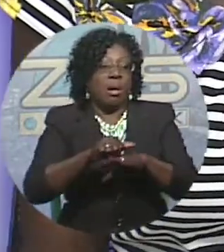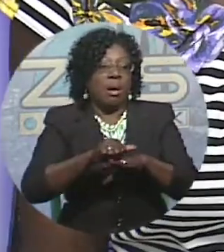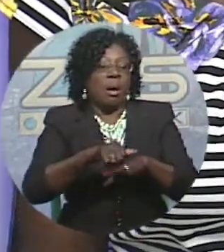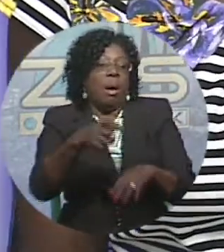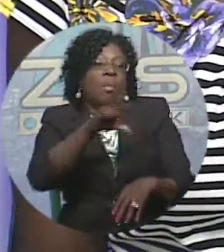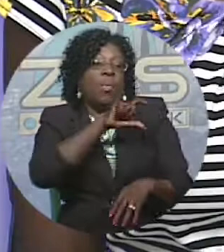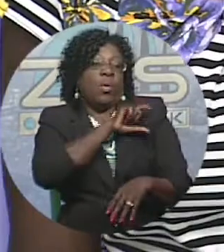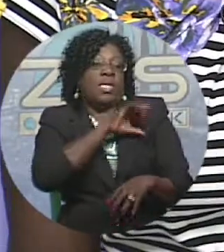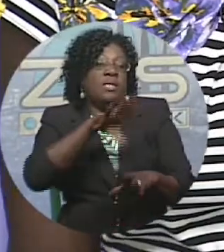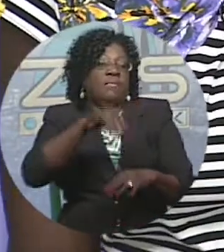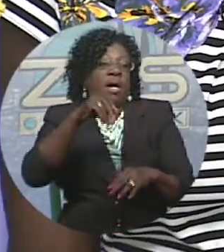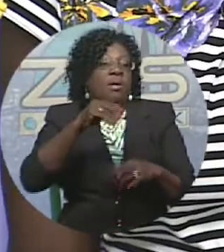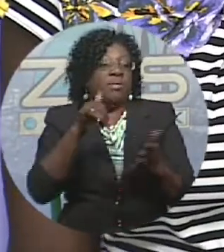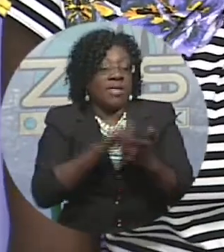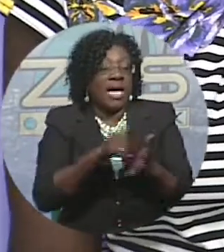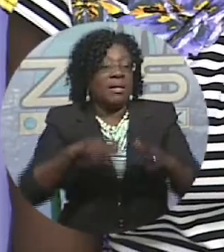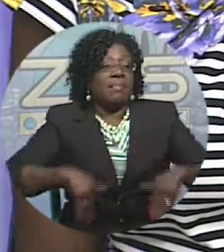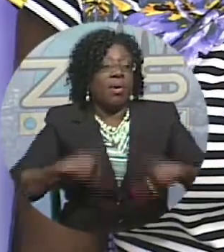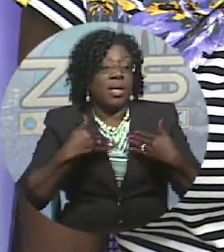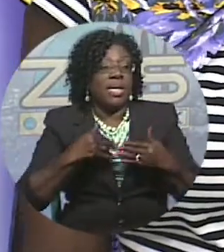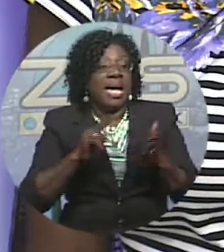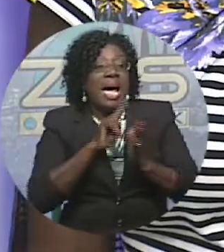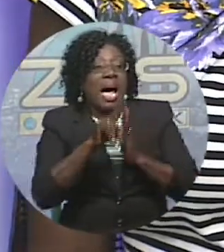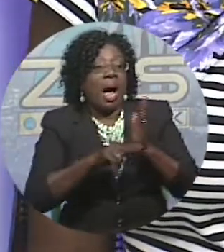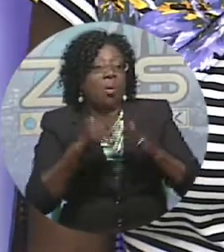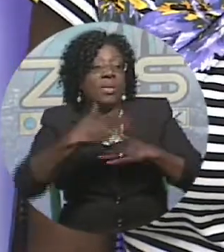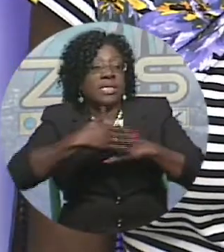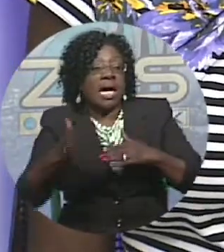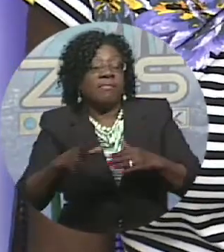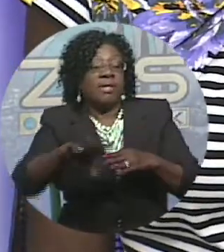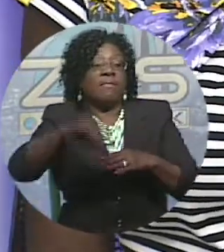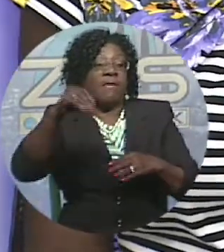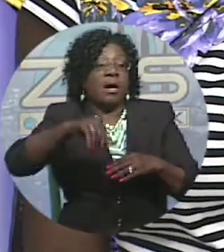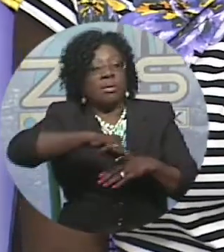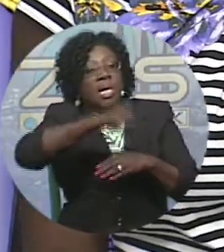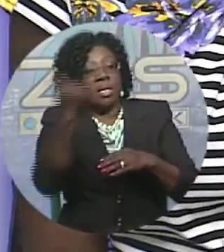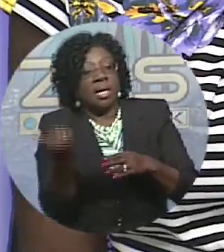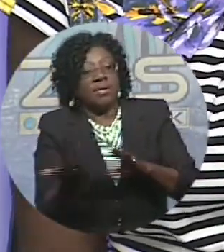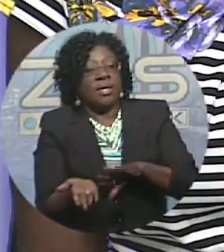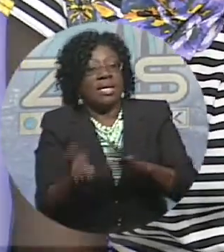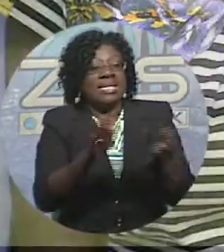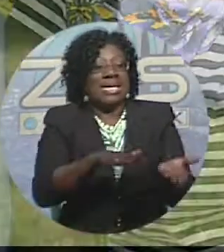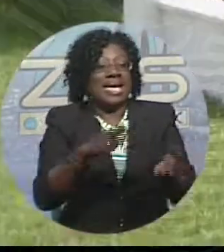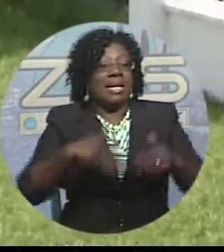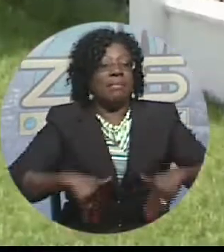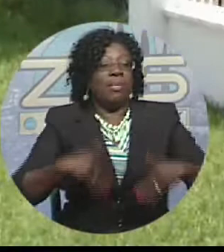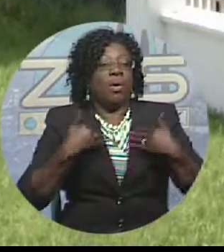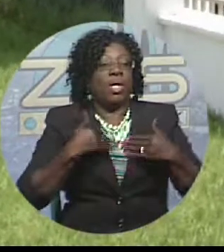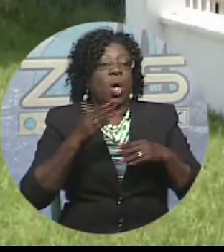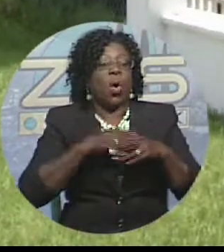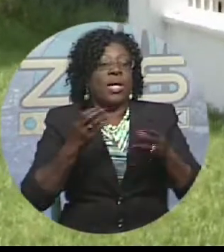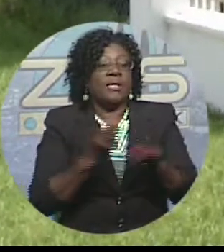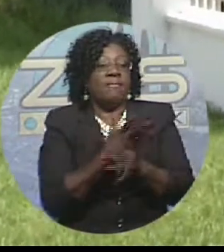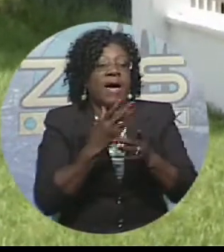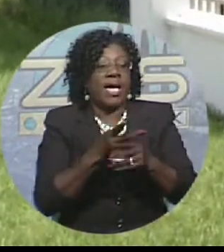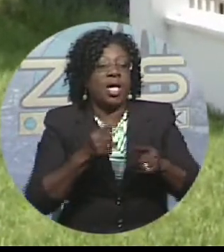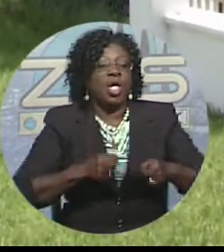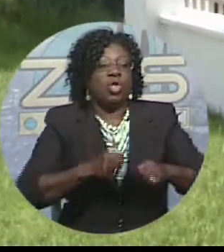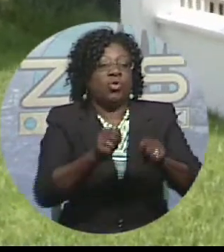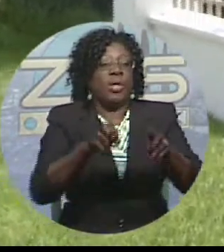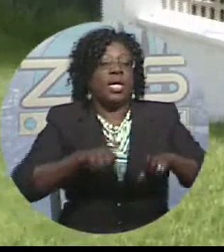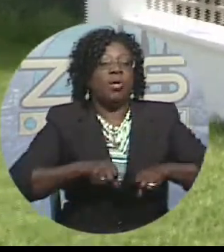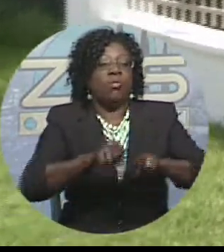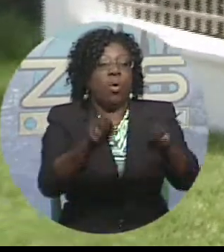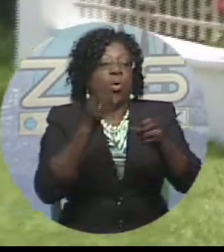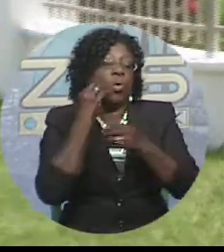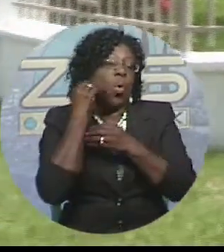found that body just hours after they found the body of 49-year-old Keith Davis at his Fire Trail Road home. They believe it to